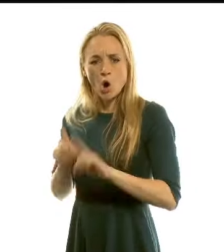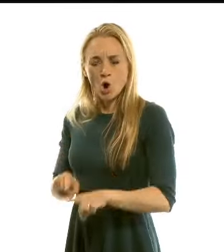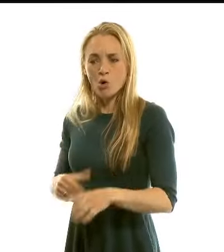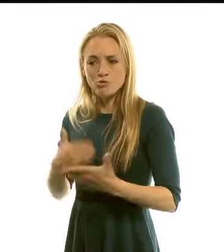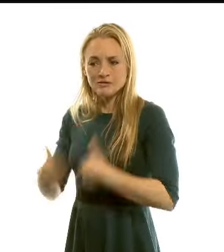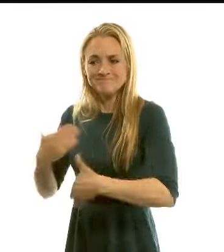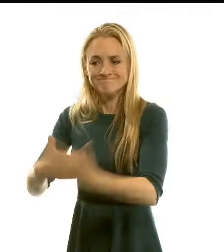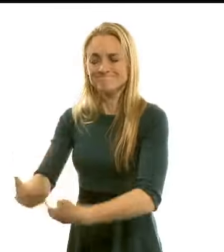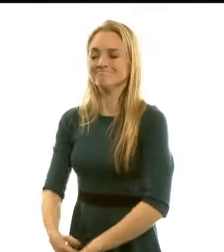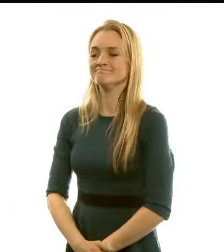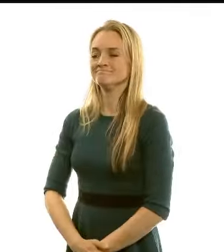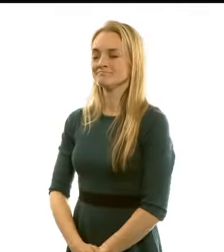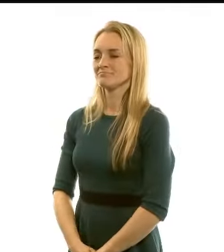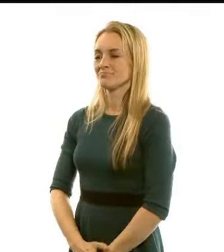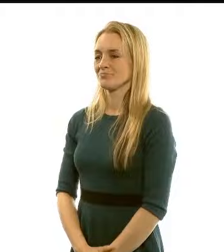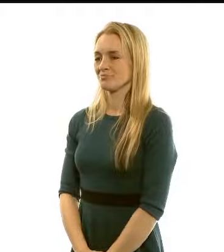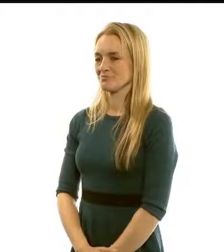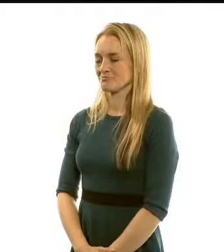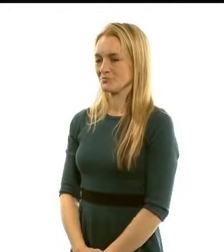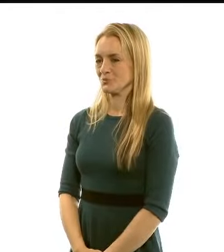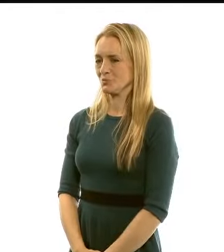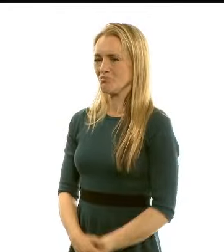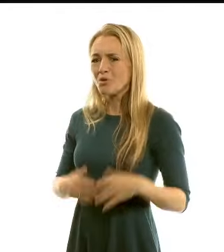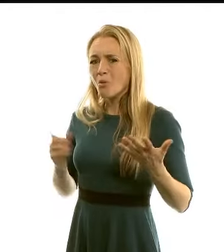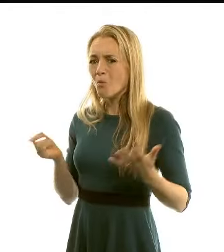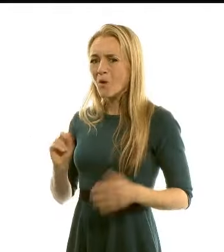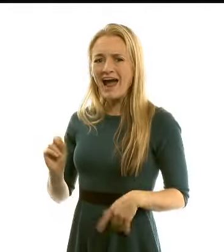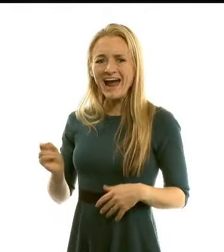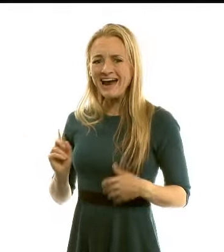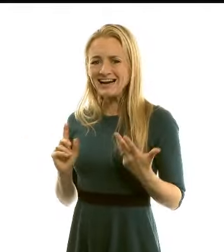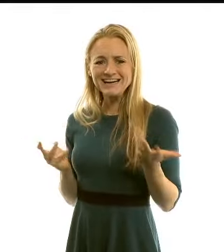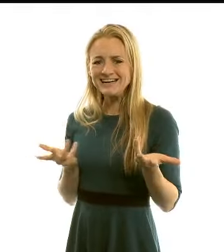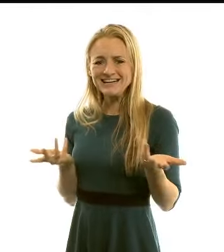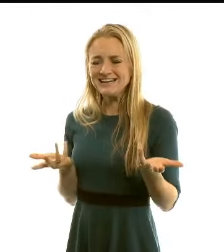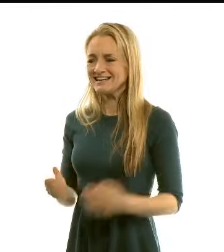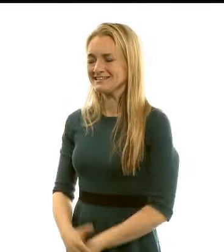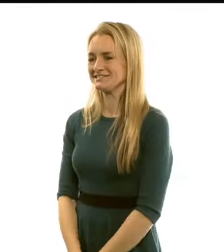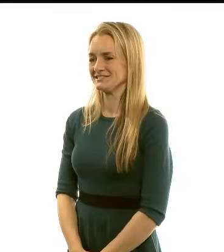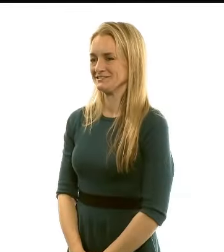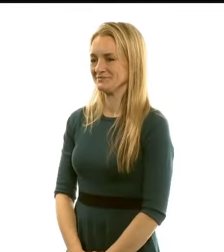There. Yeah, that. Where is it? There. I got it.